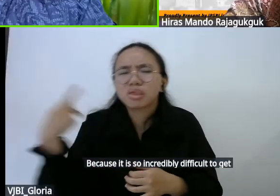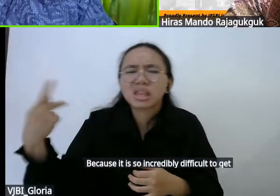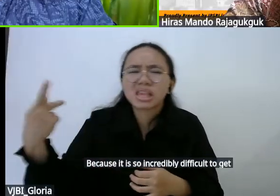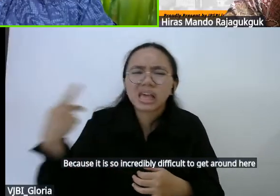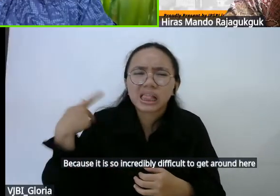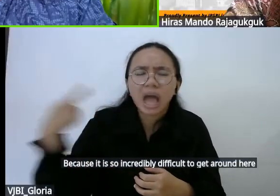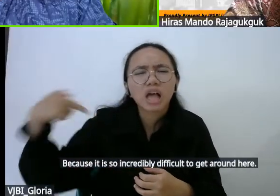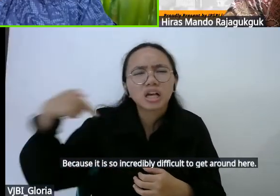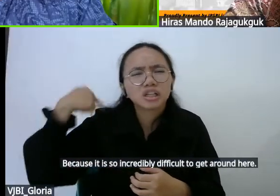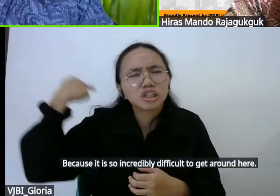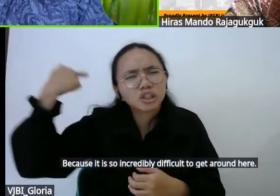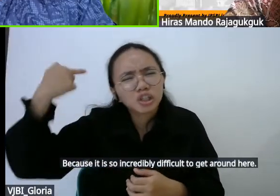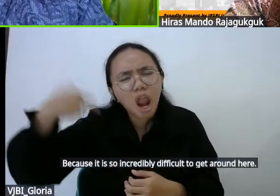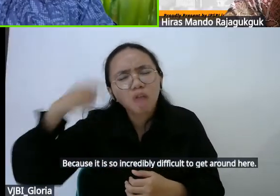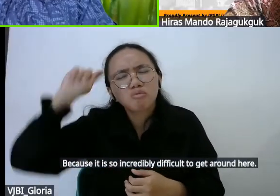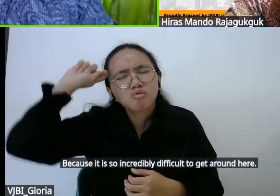here.